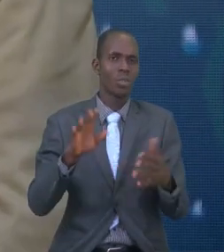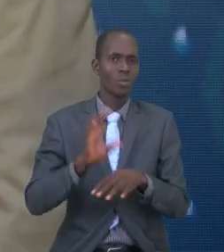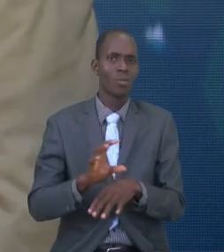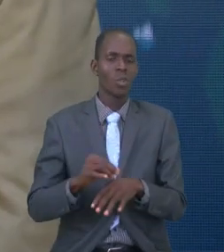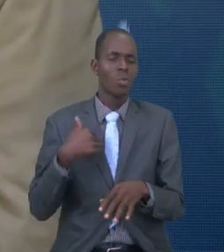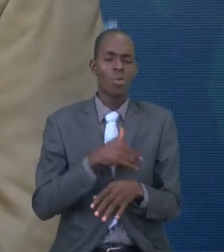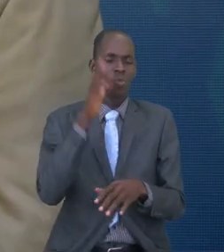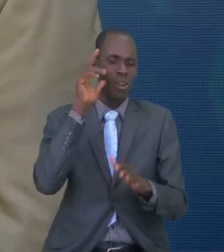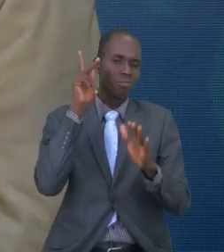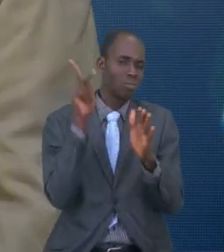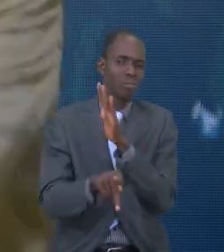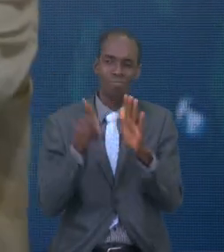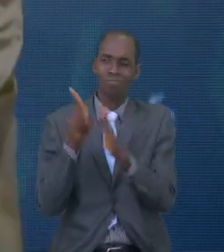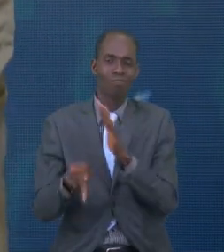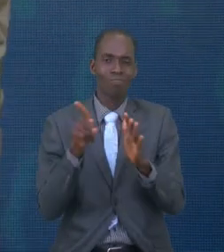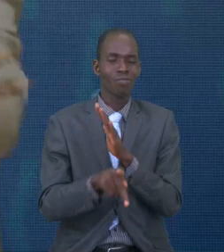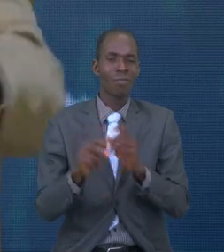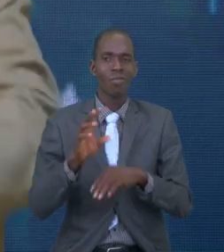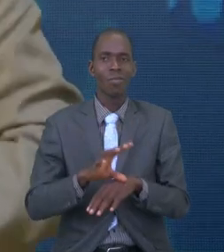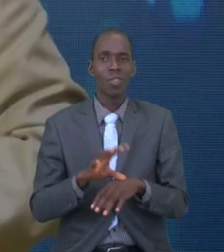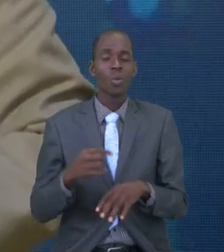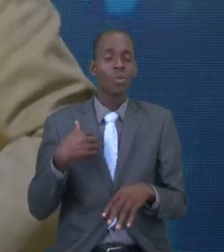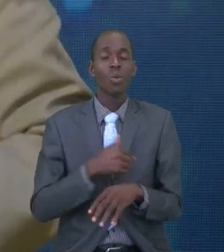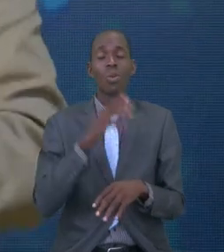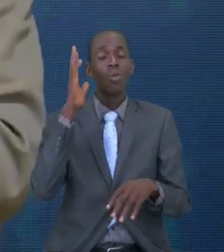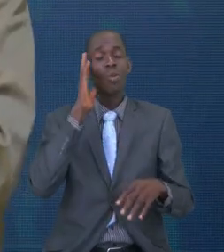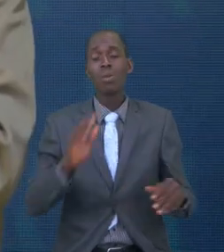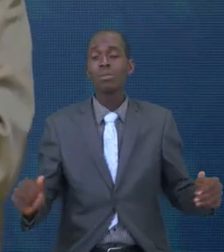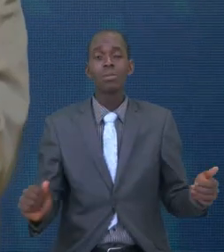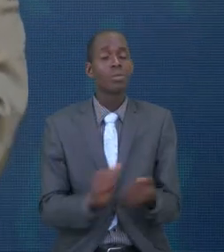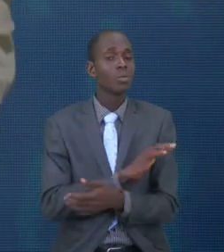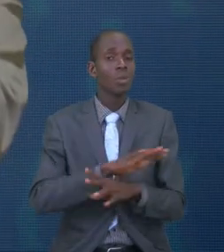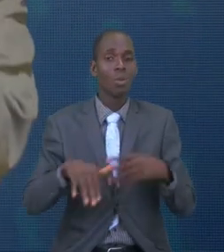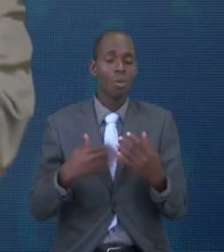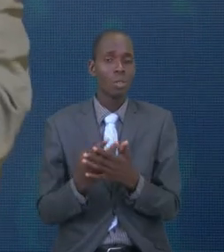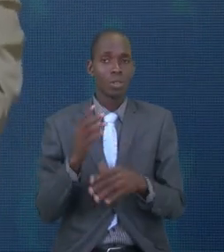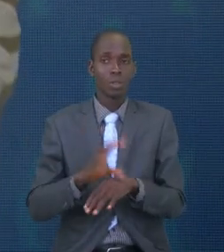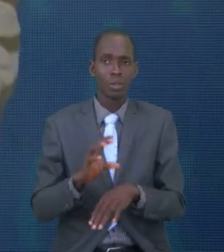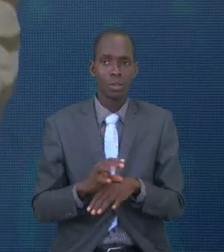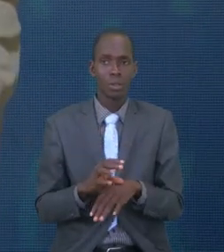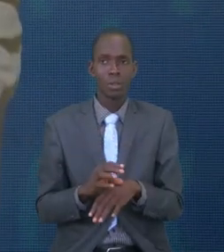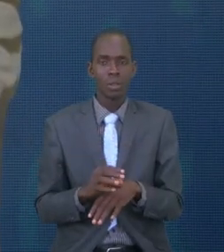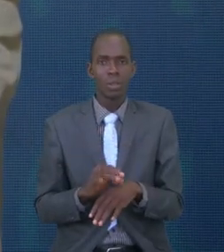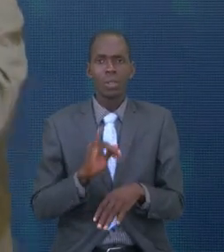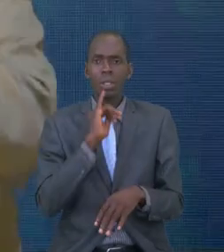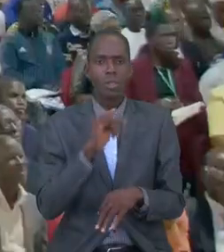the church. They exterminate the church. Is the church here this morning?